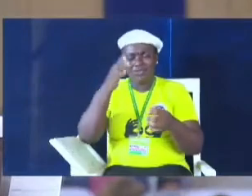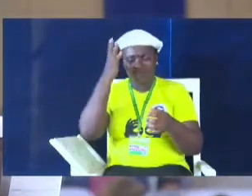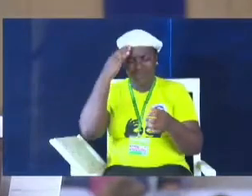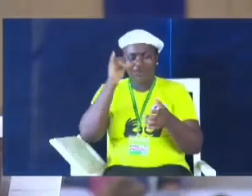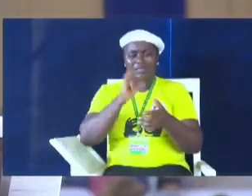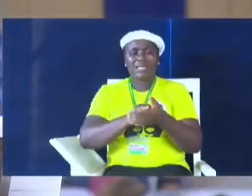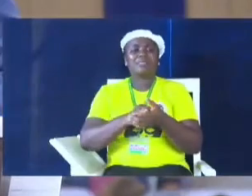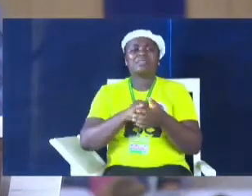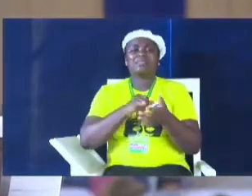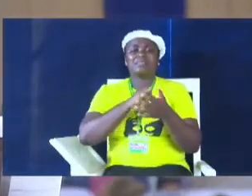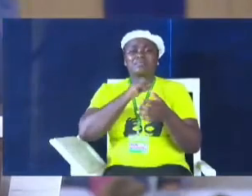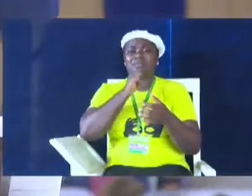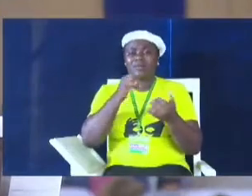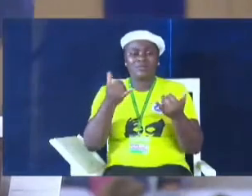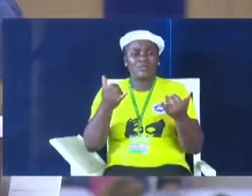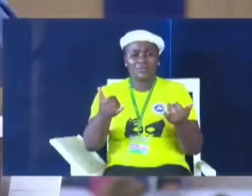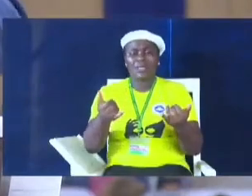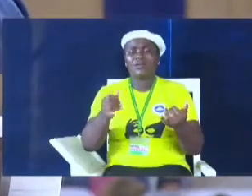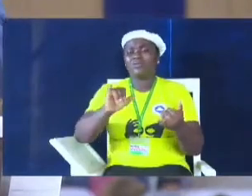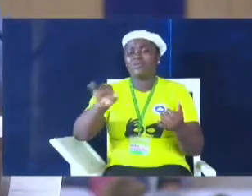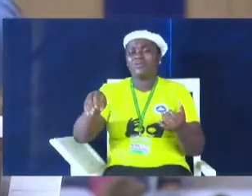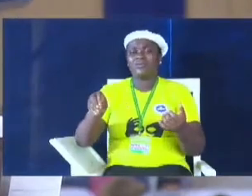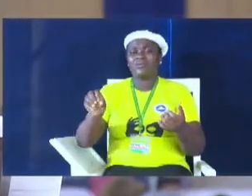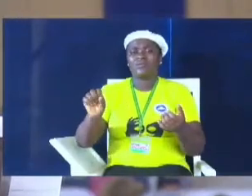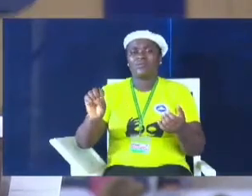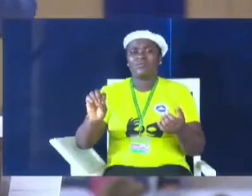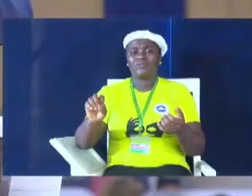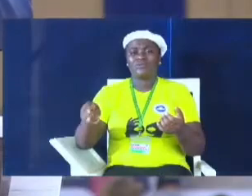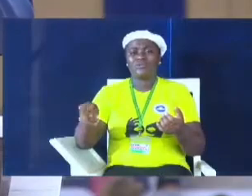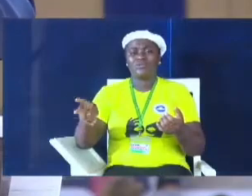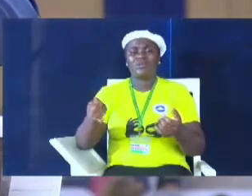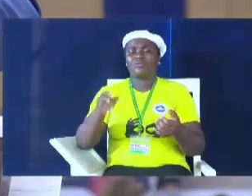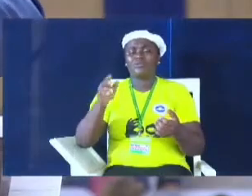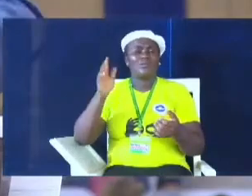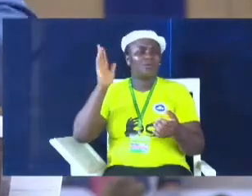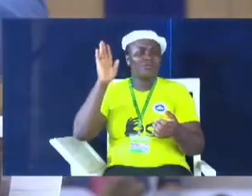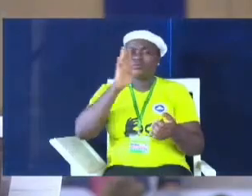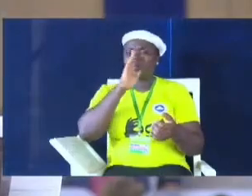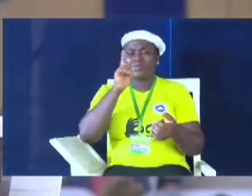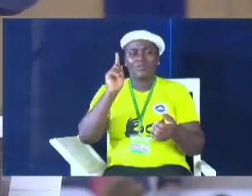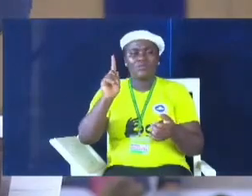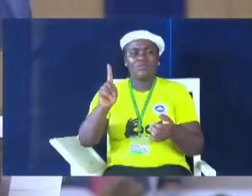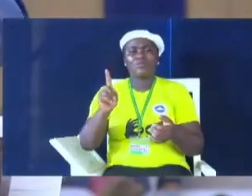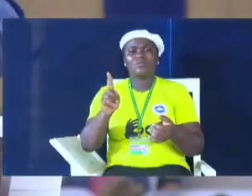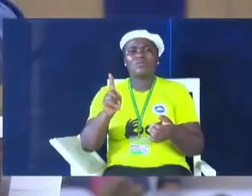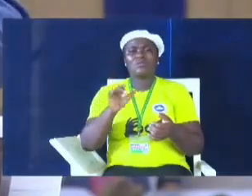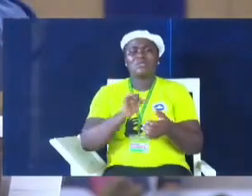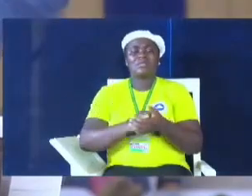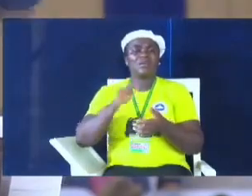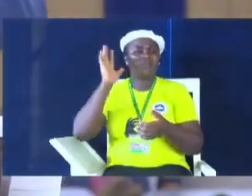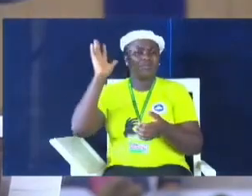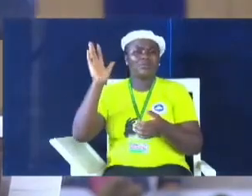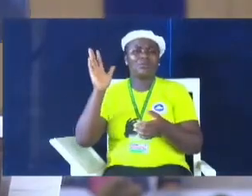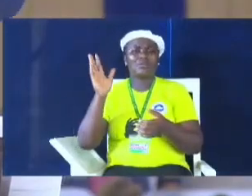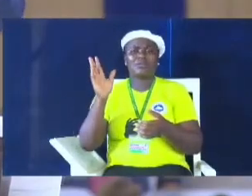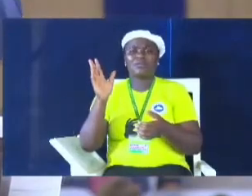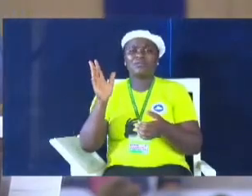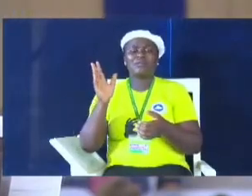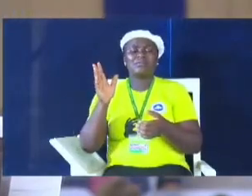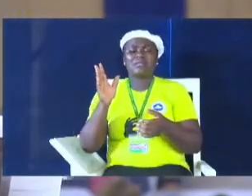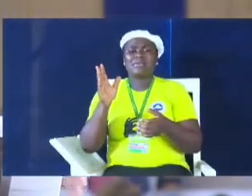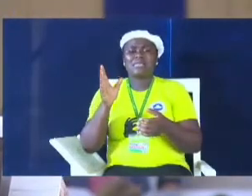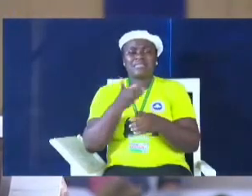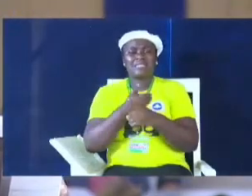Joseph, both they, their wives, and their children will die of